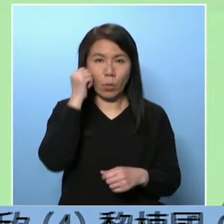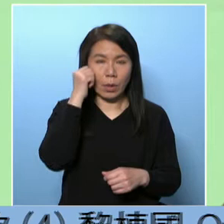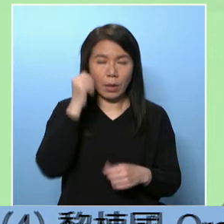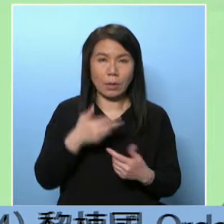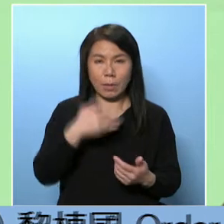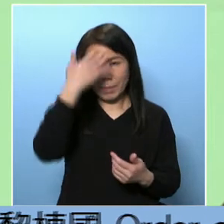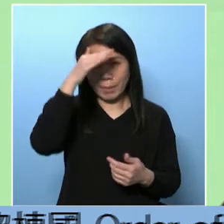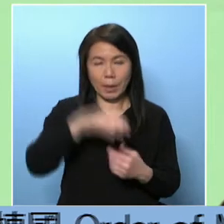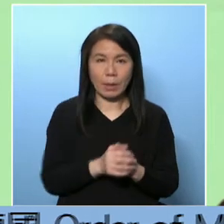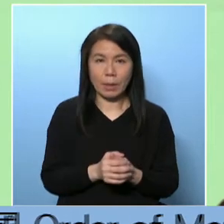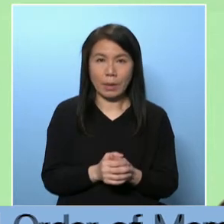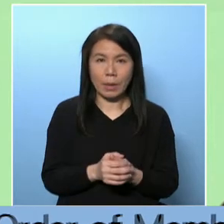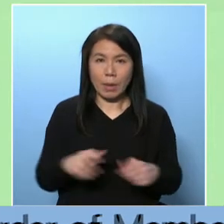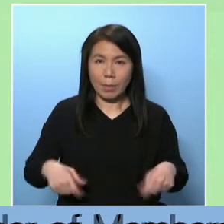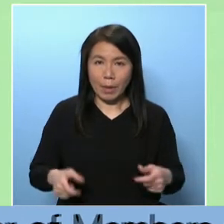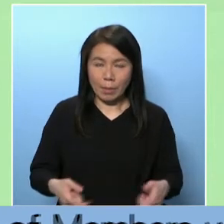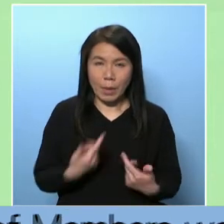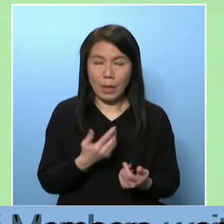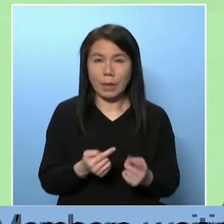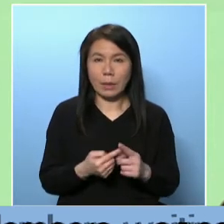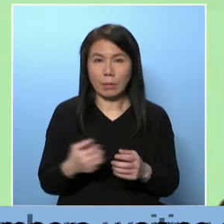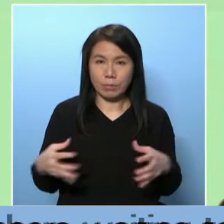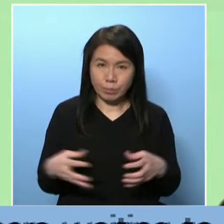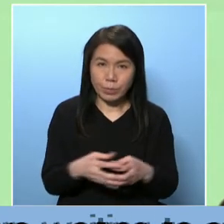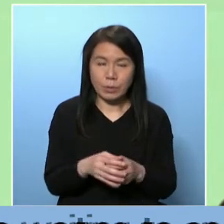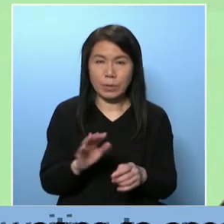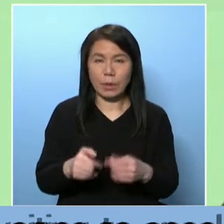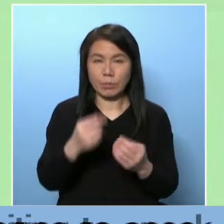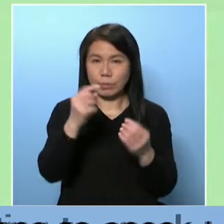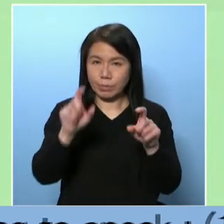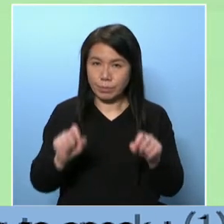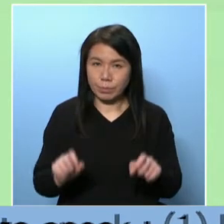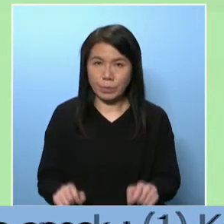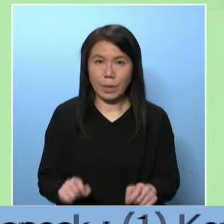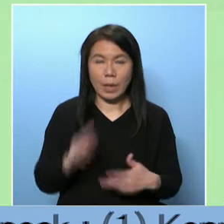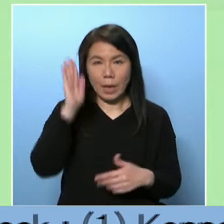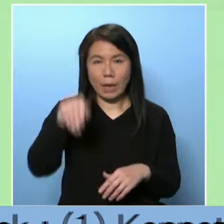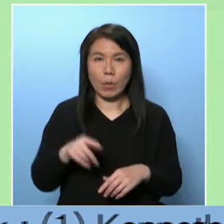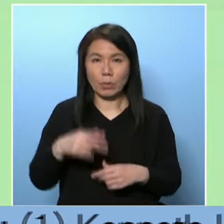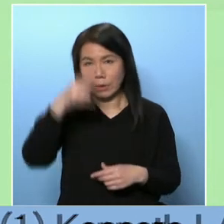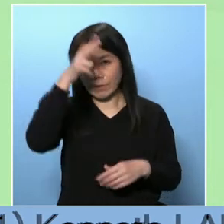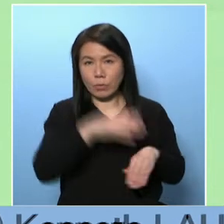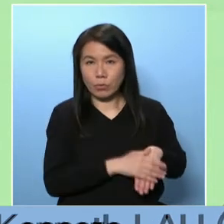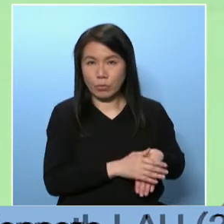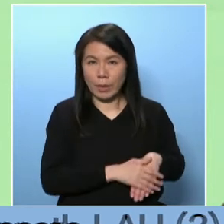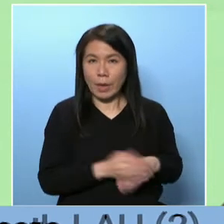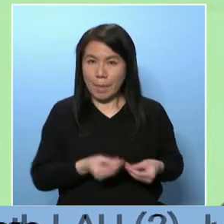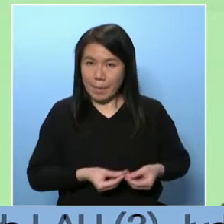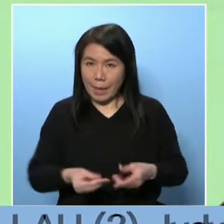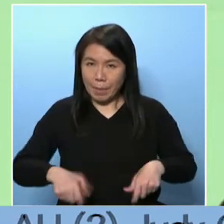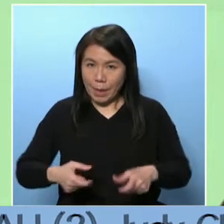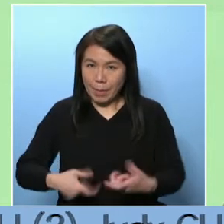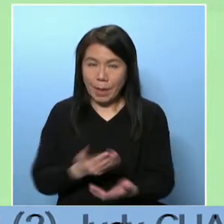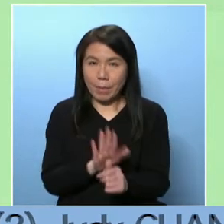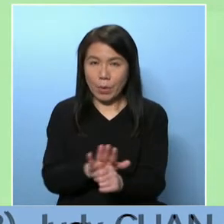the community's voices. The administration must understand that despite the fact that we might have to spend more money on this,